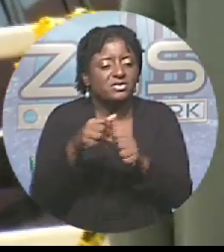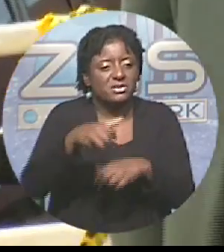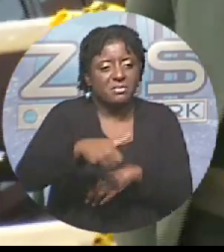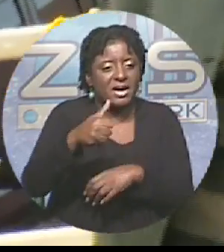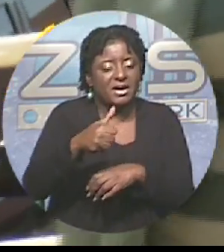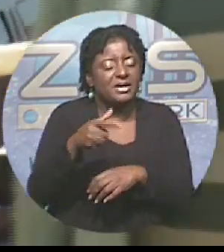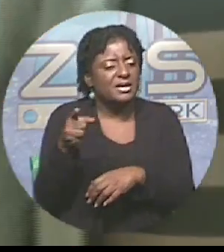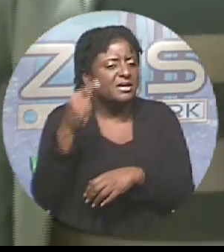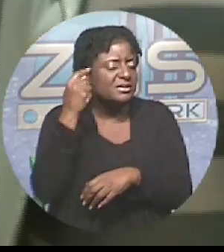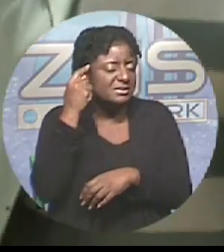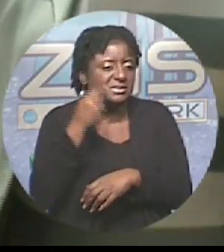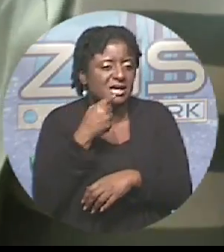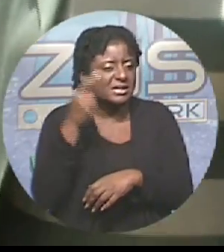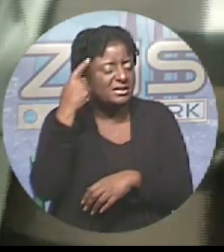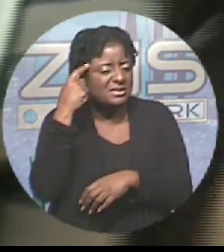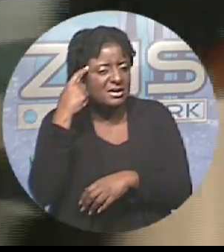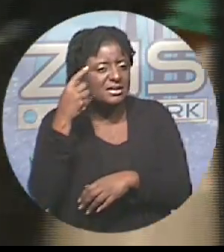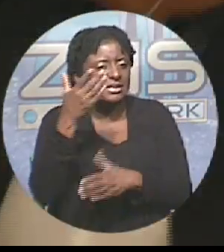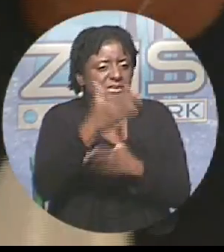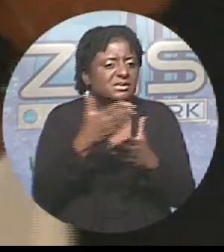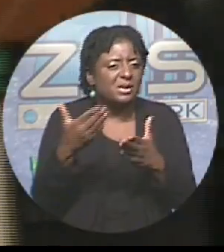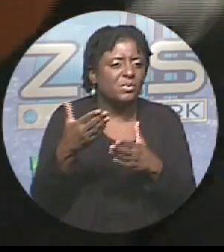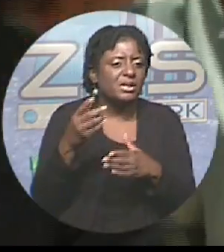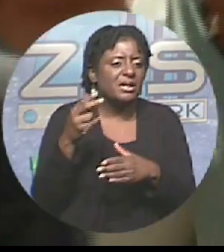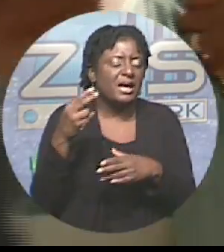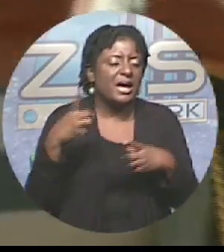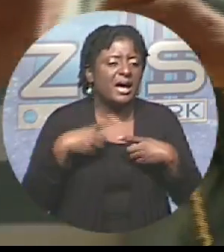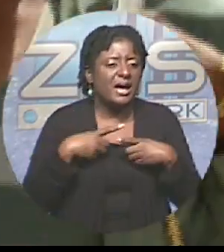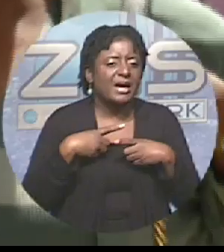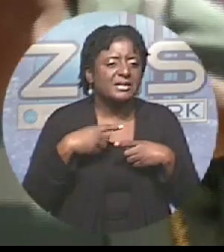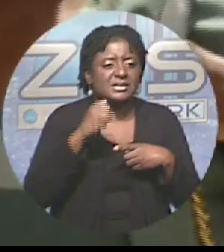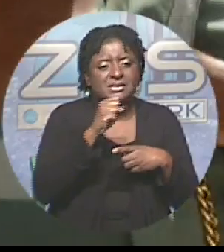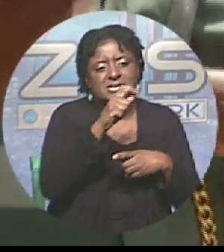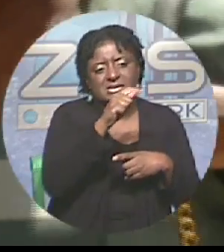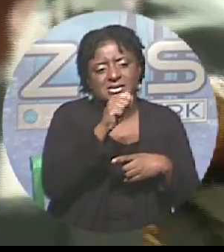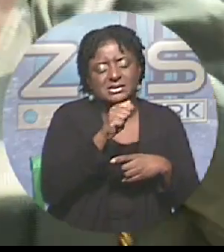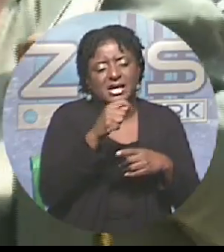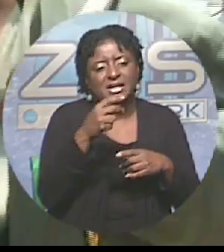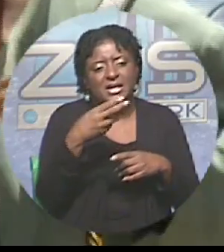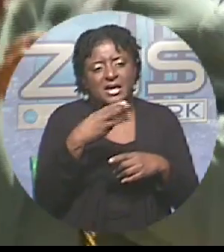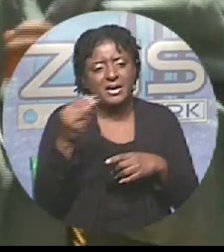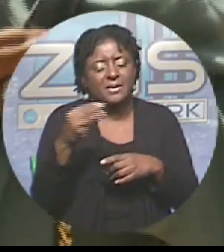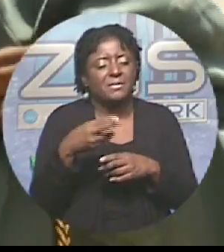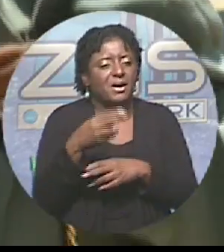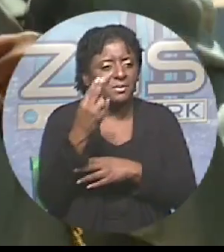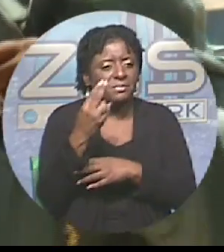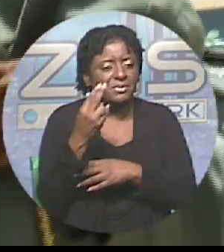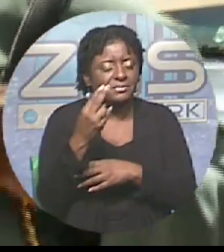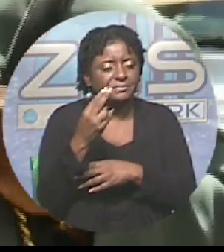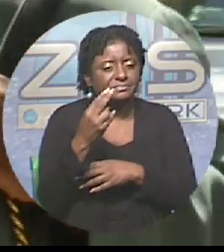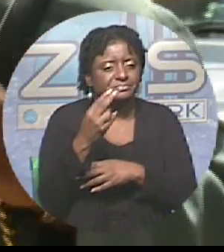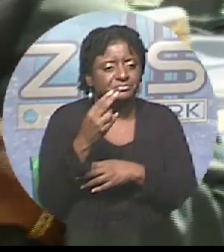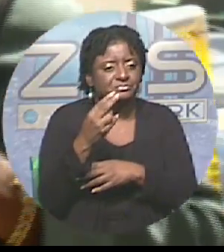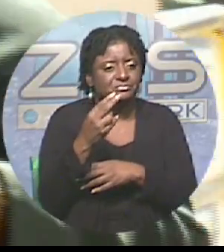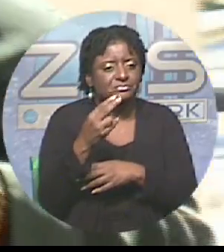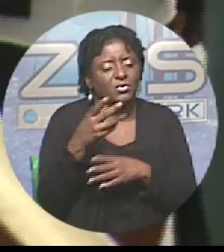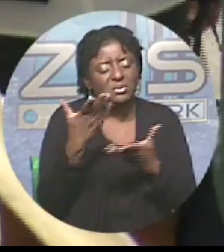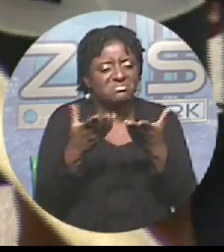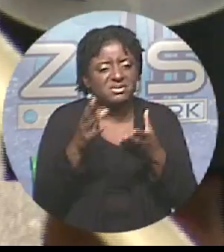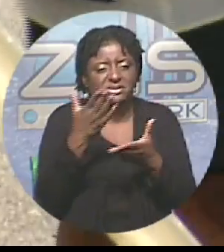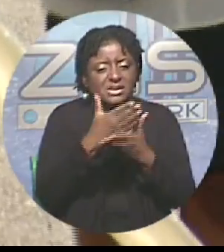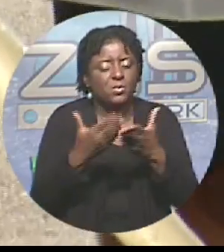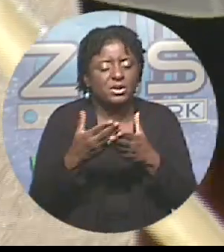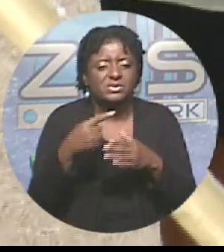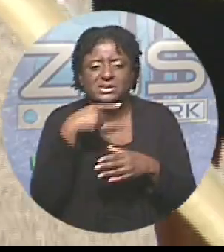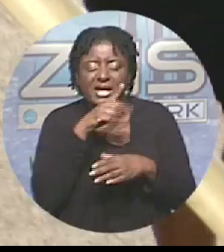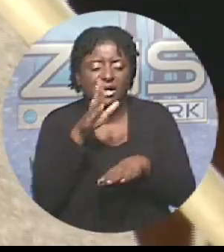up. However, the magistrate rejected Boswick's defense, noting that firearms have oils on the surface which leave an impression, allowing experts